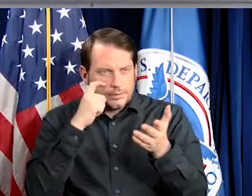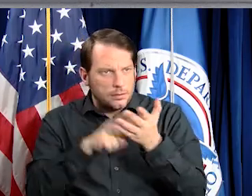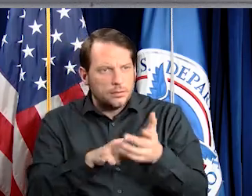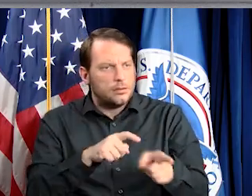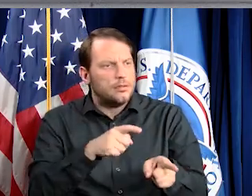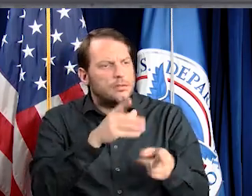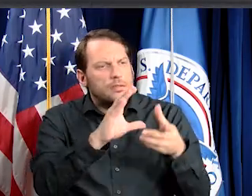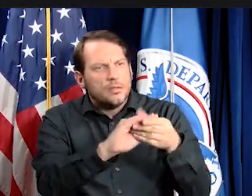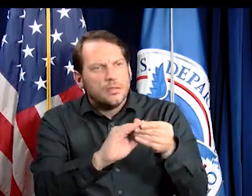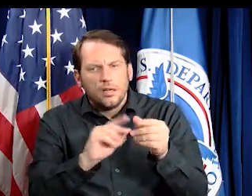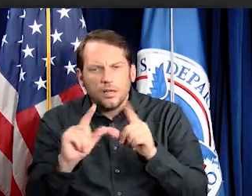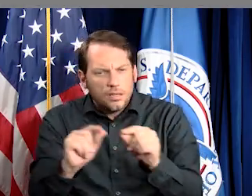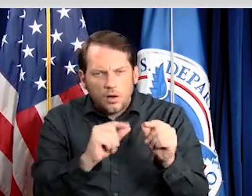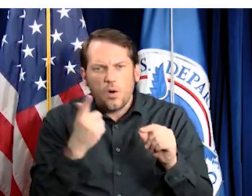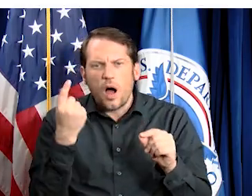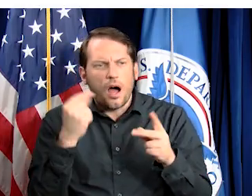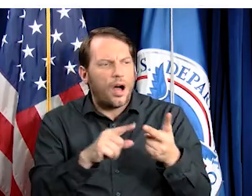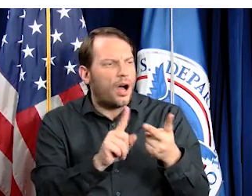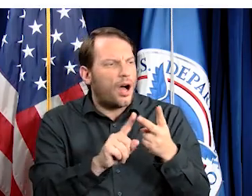up.